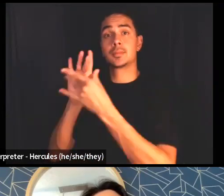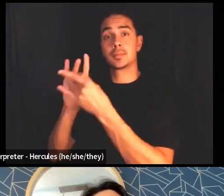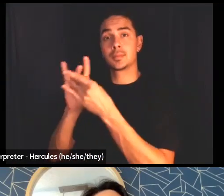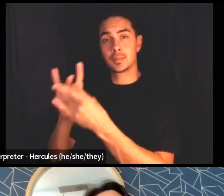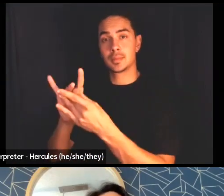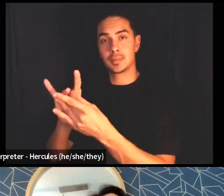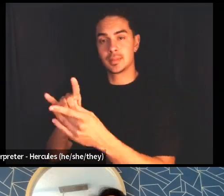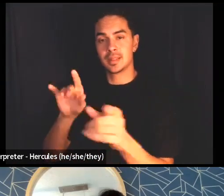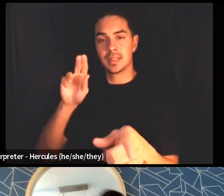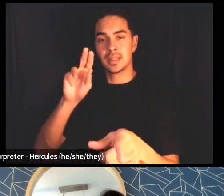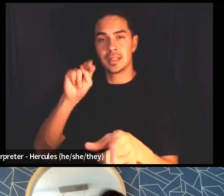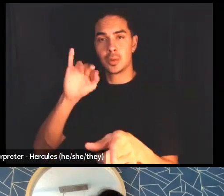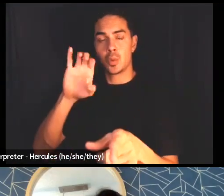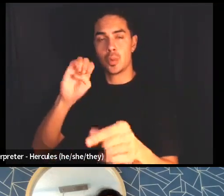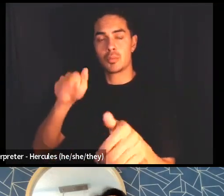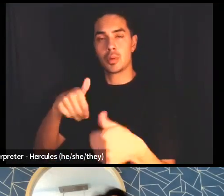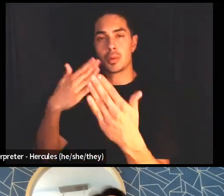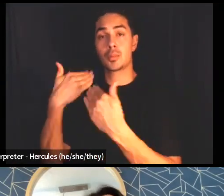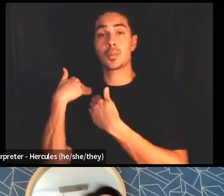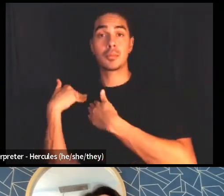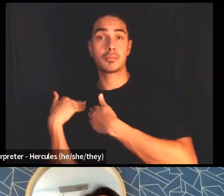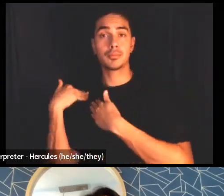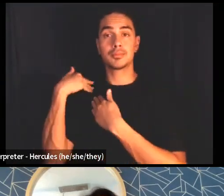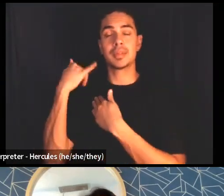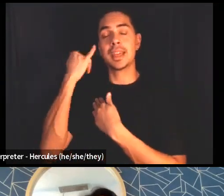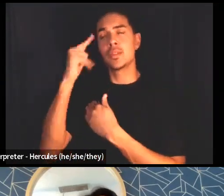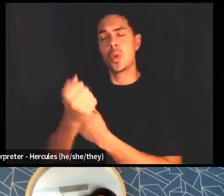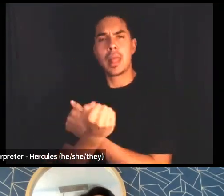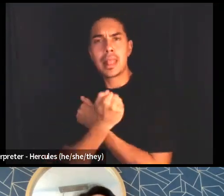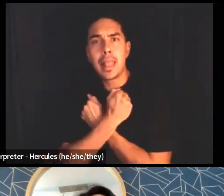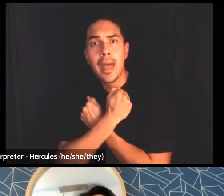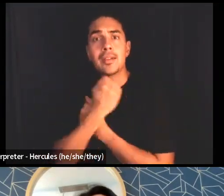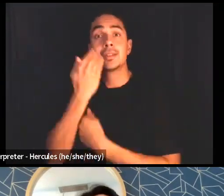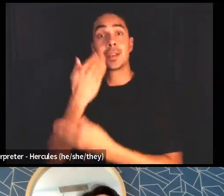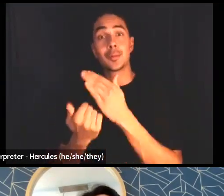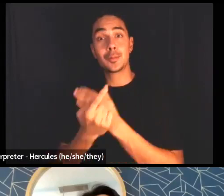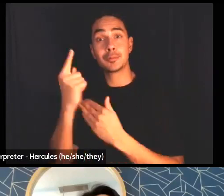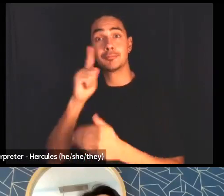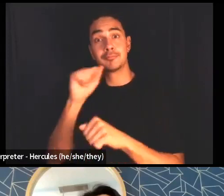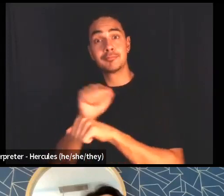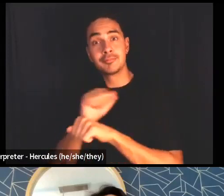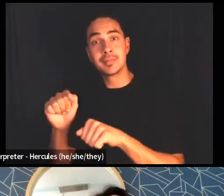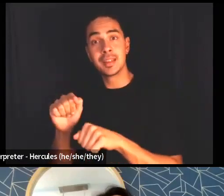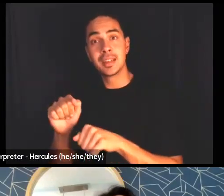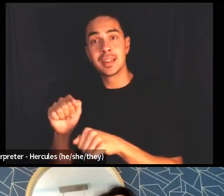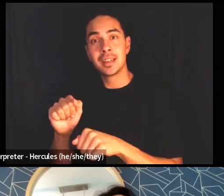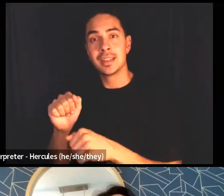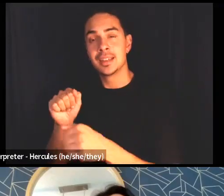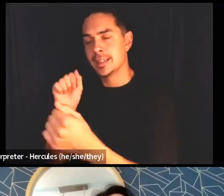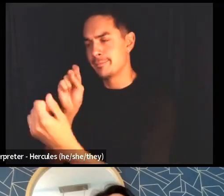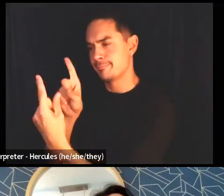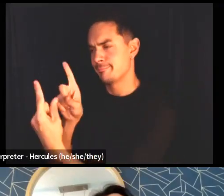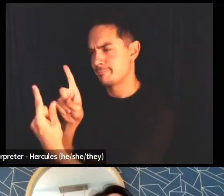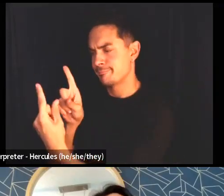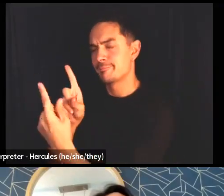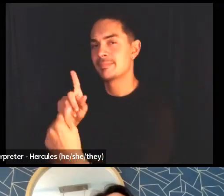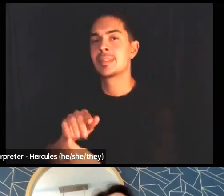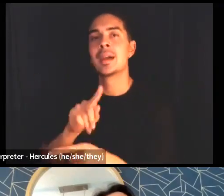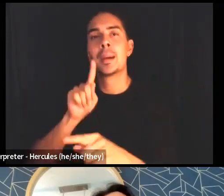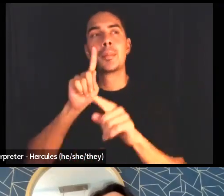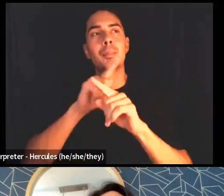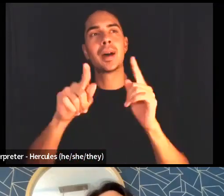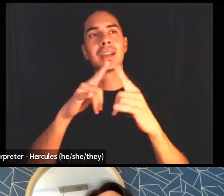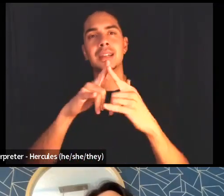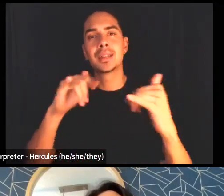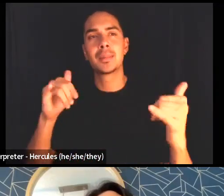about, when you love somebody, you hold them accountable. But that's even weighted with English baggage when you